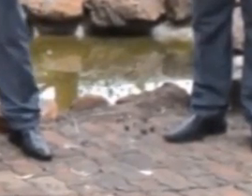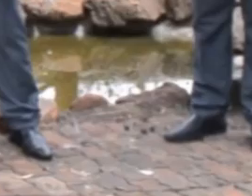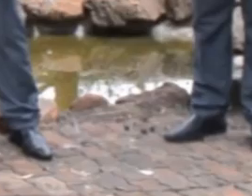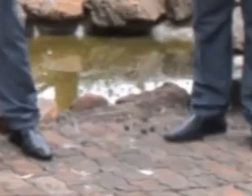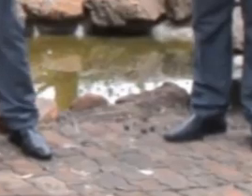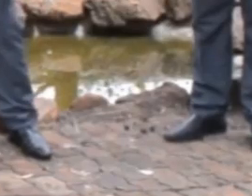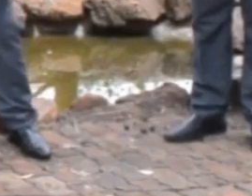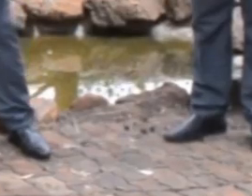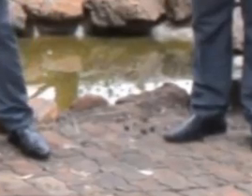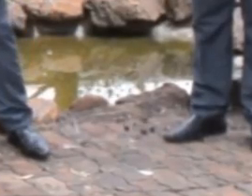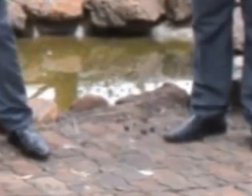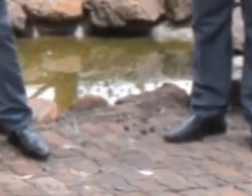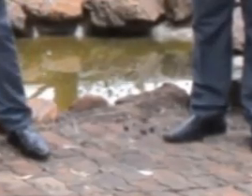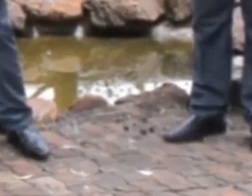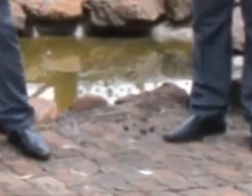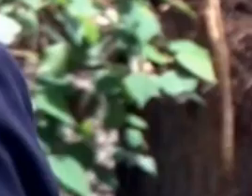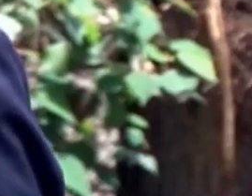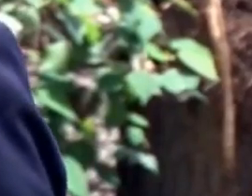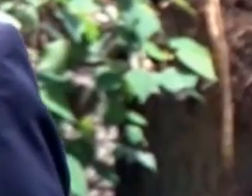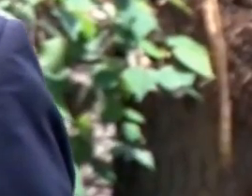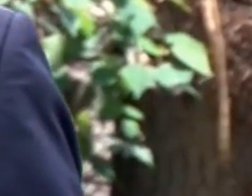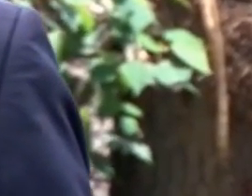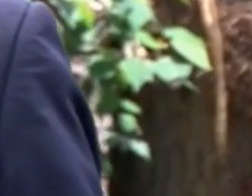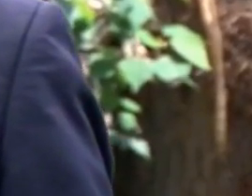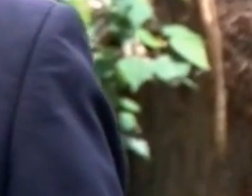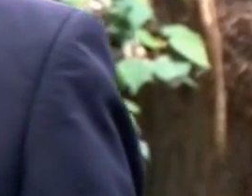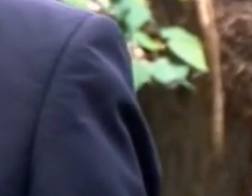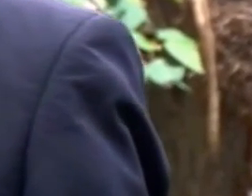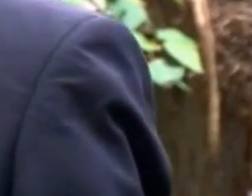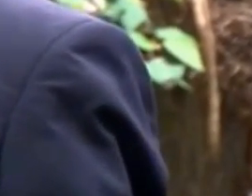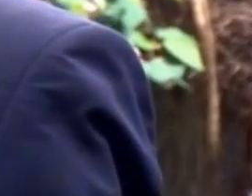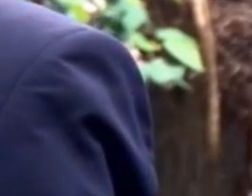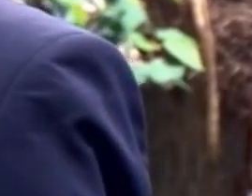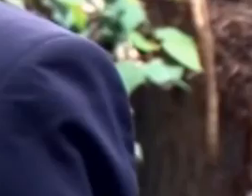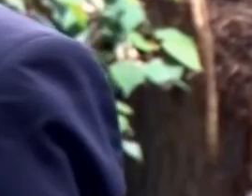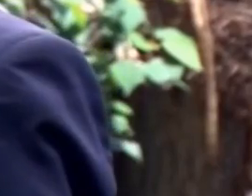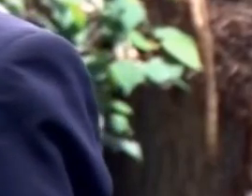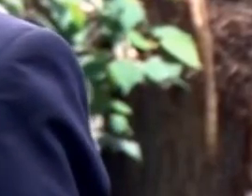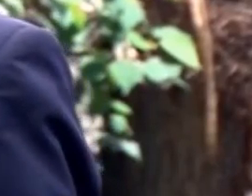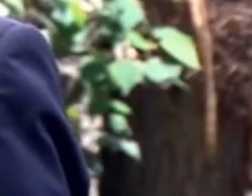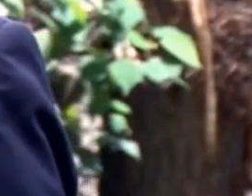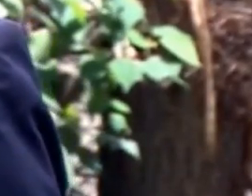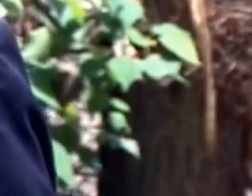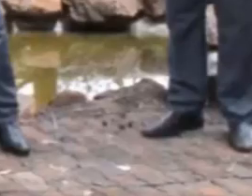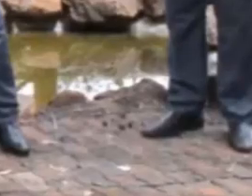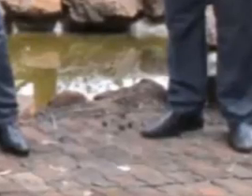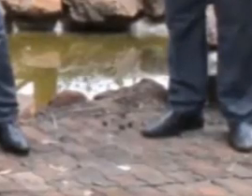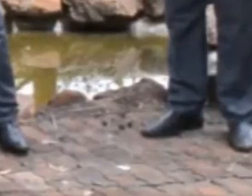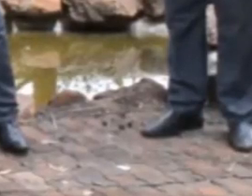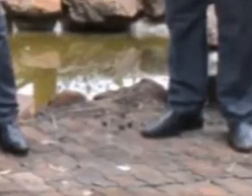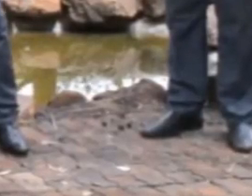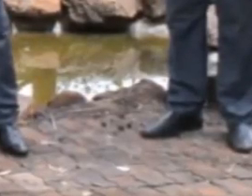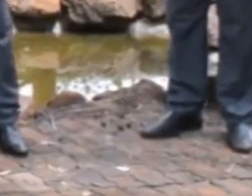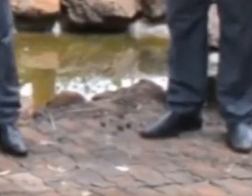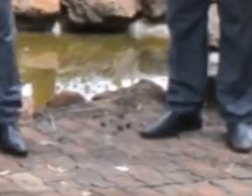Behold what manner of love our heavenly Father's given to us,